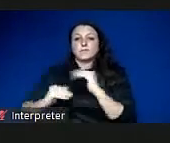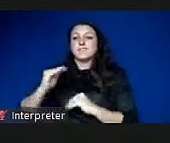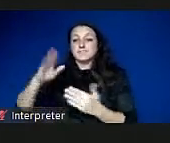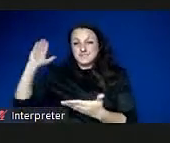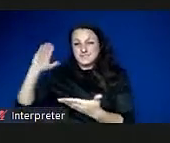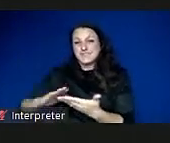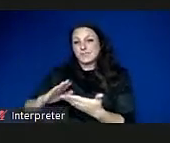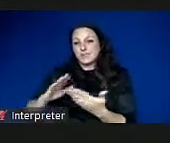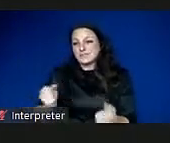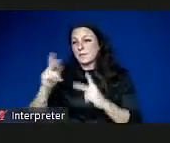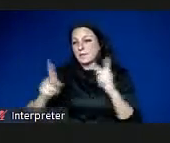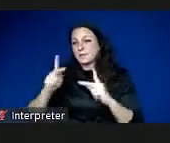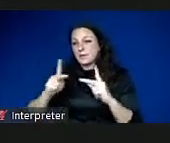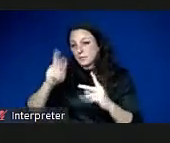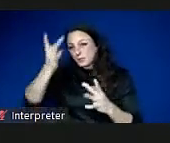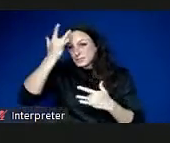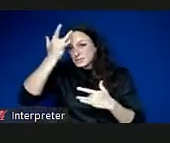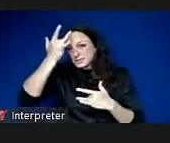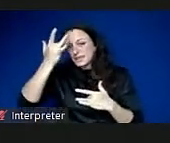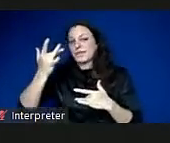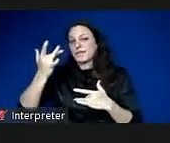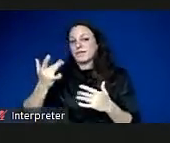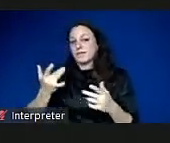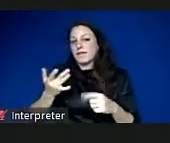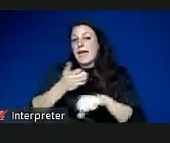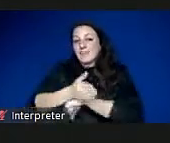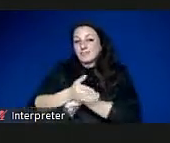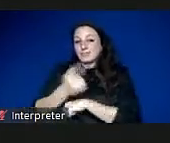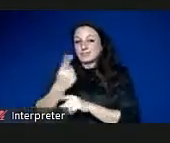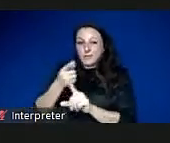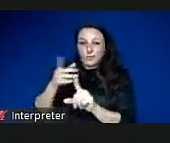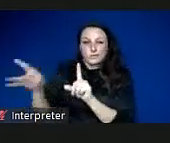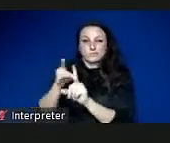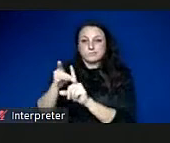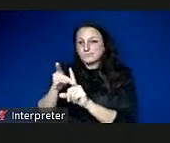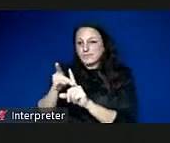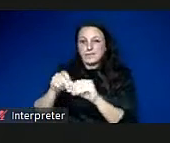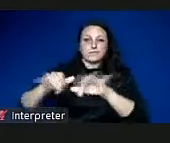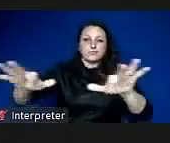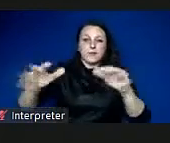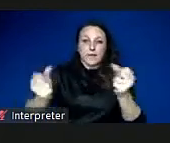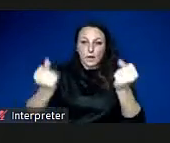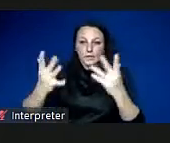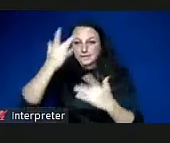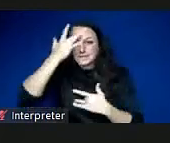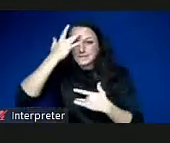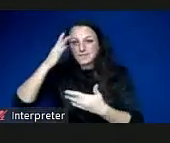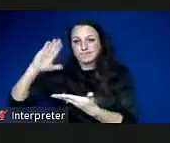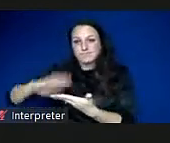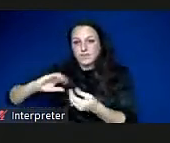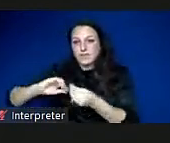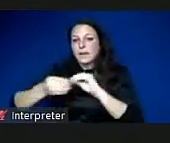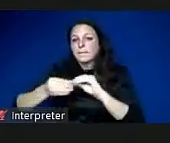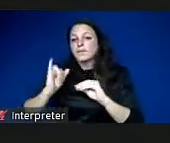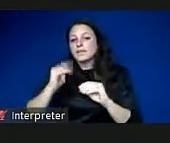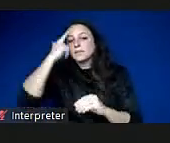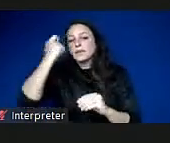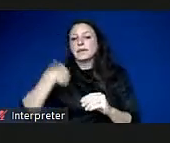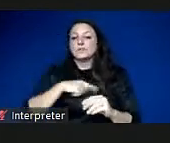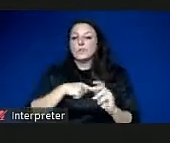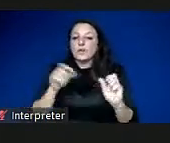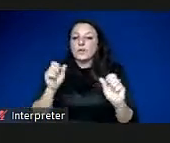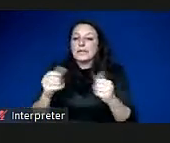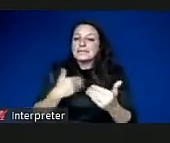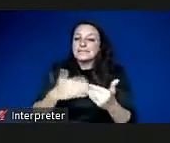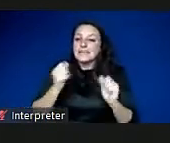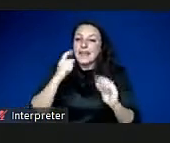probably has to do with the robust testing strategies that were implemented in these facilities to identify cases